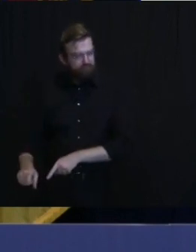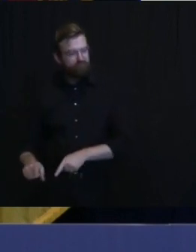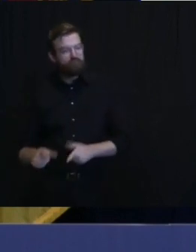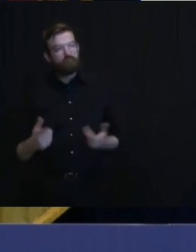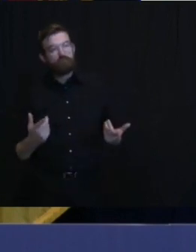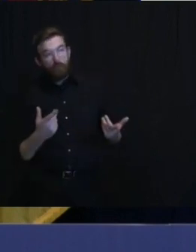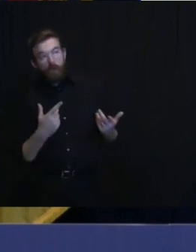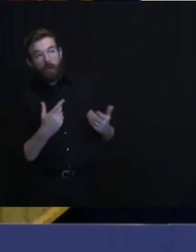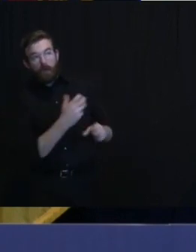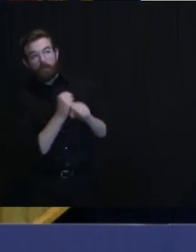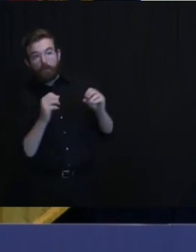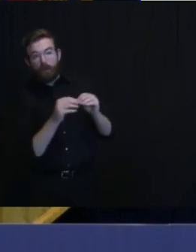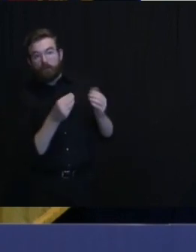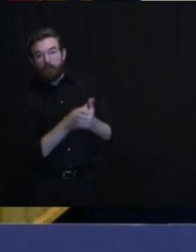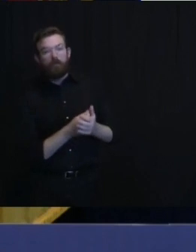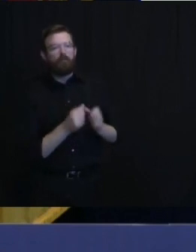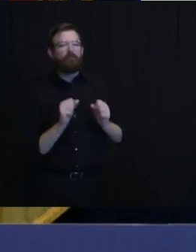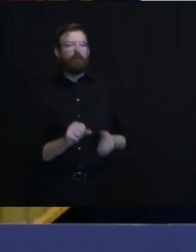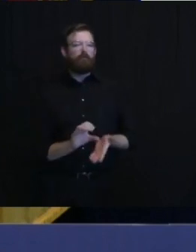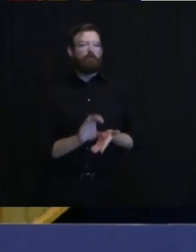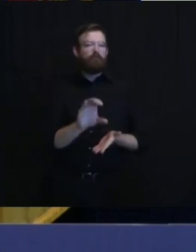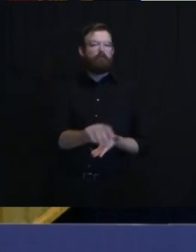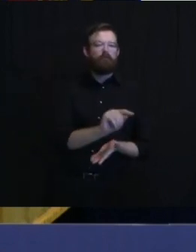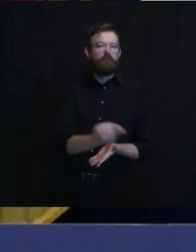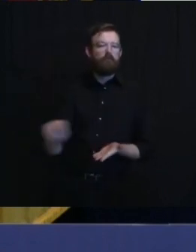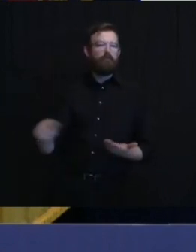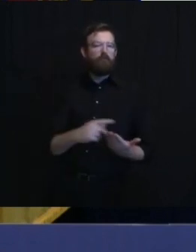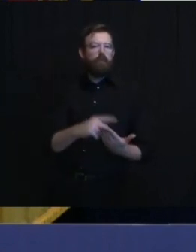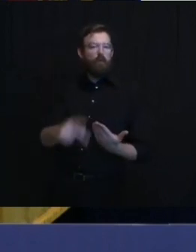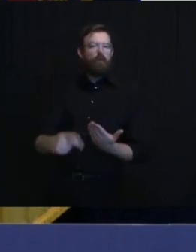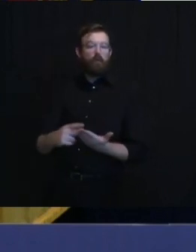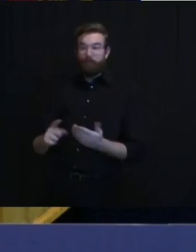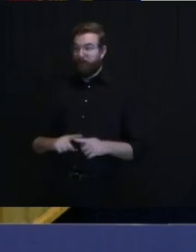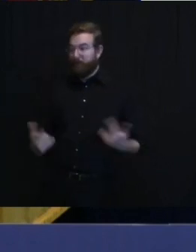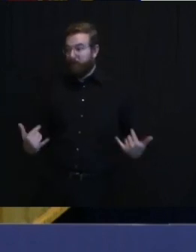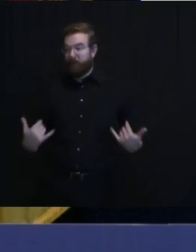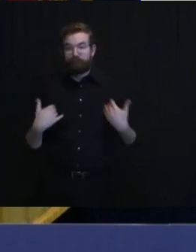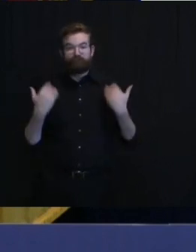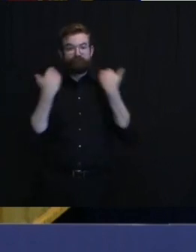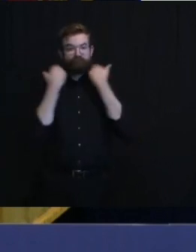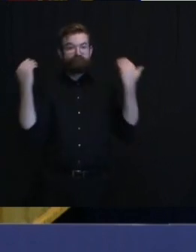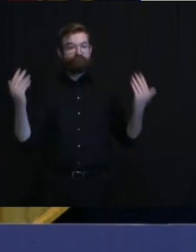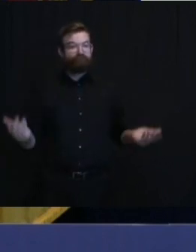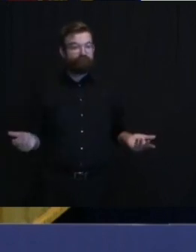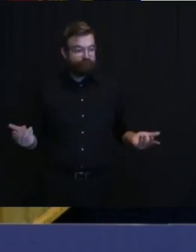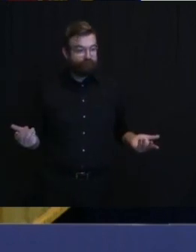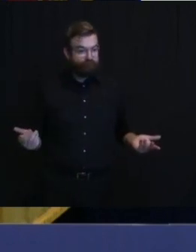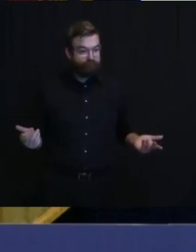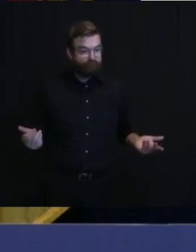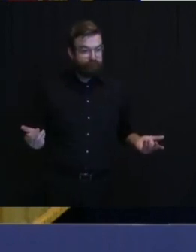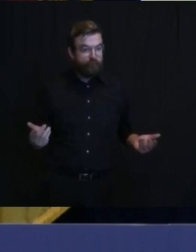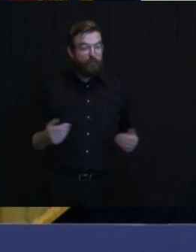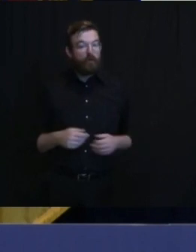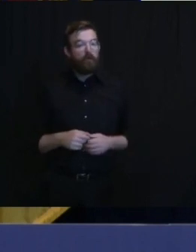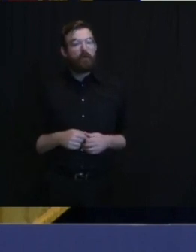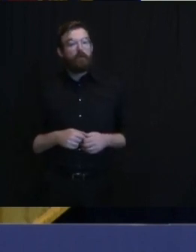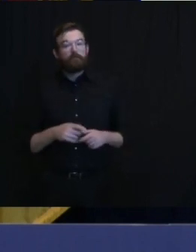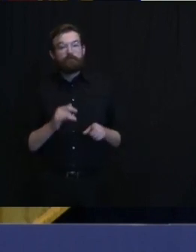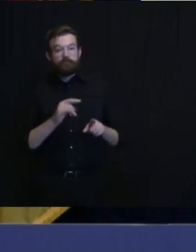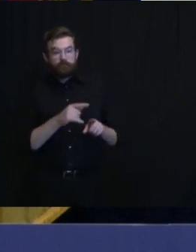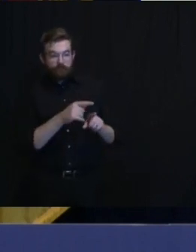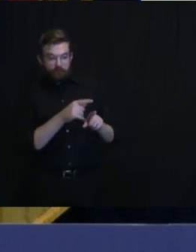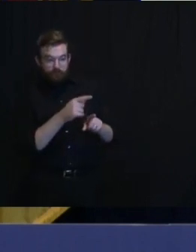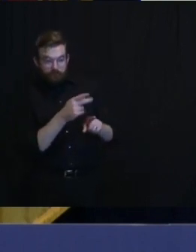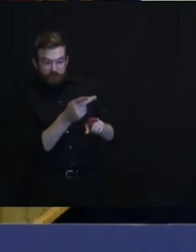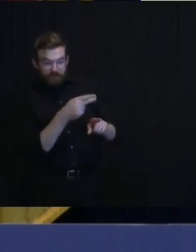Judy knows this because we've asked her, even in the midst of this, all departments to look at 15% cuts. I mean, that's never been done in the state